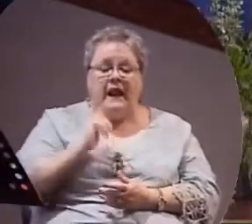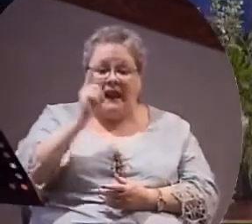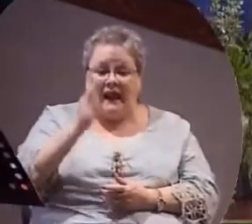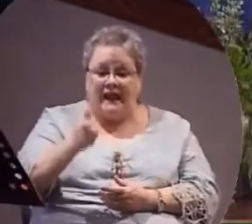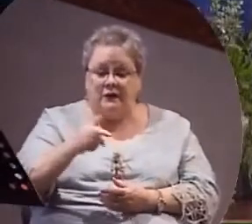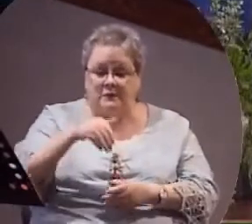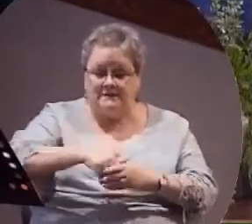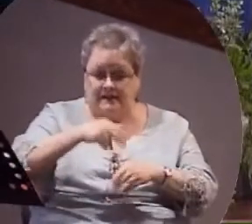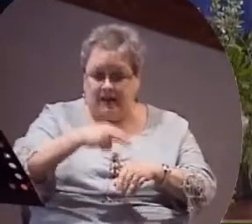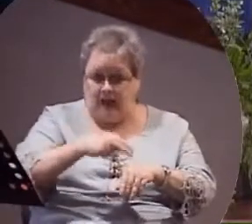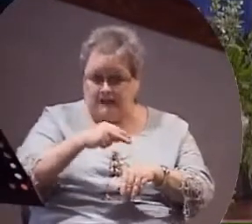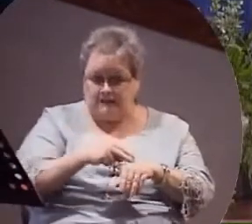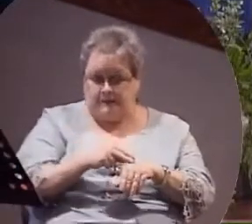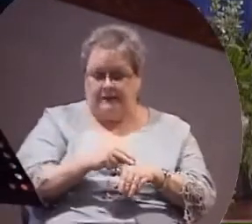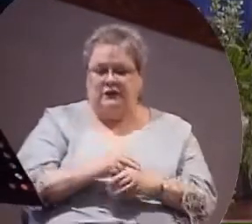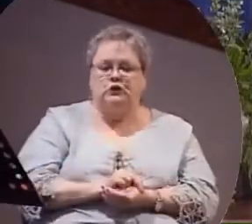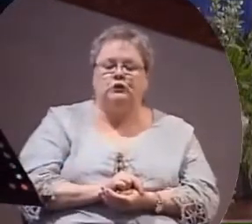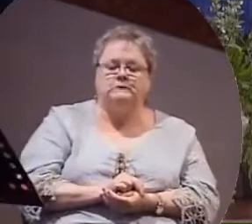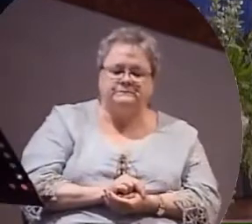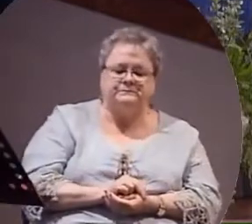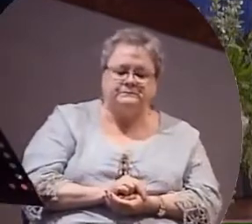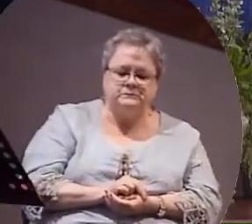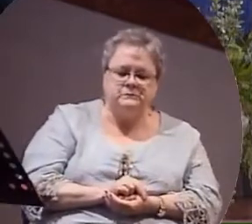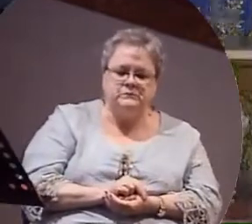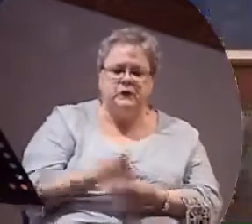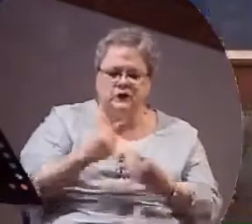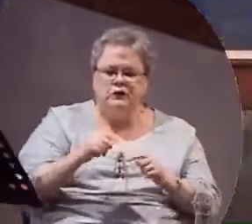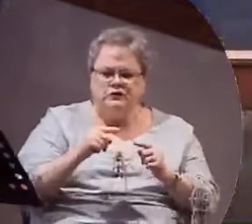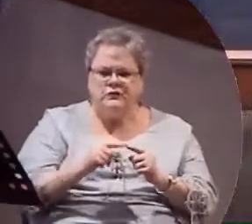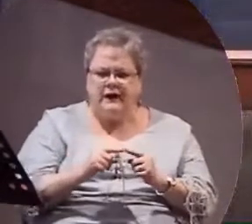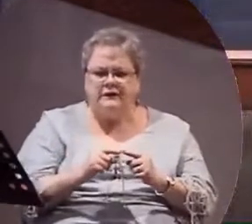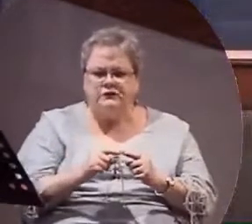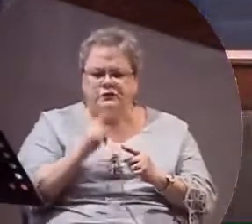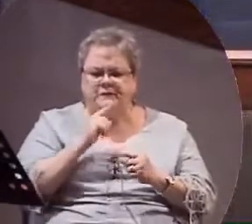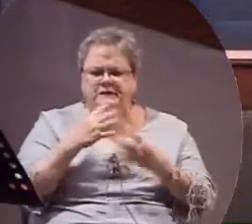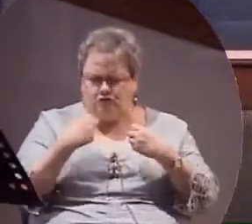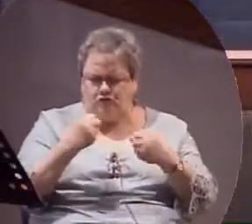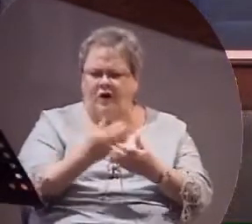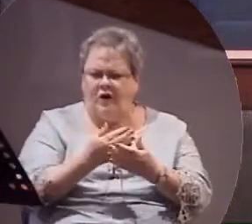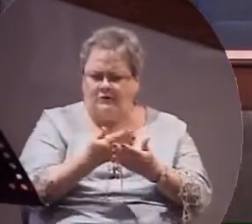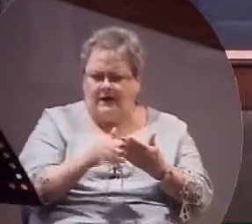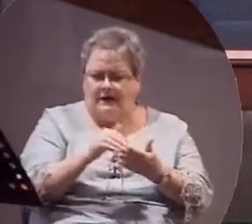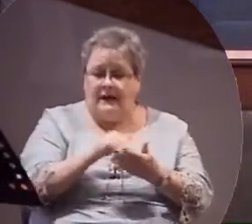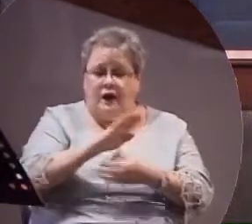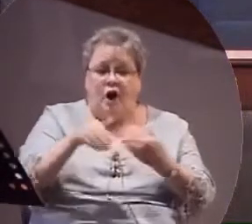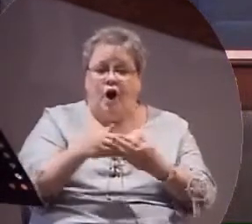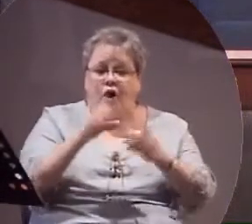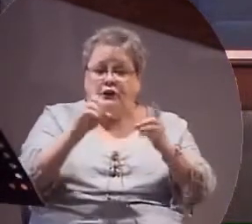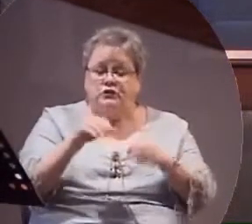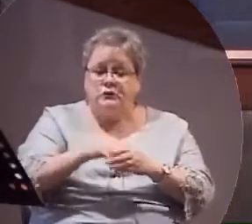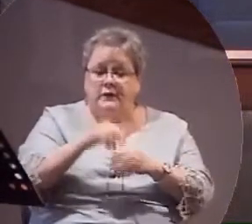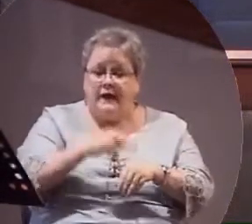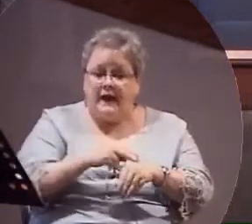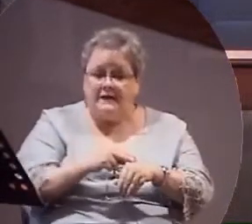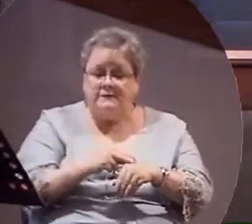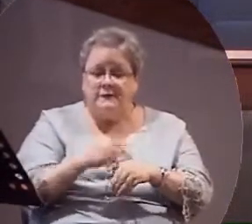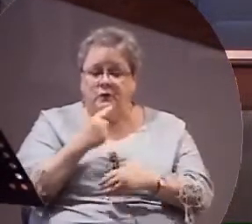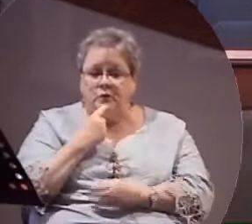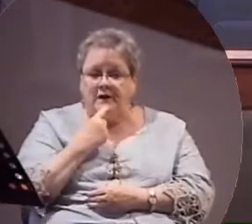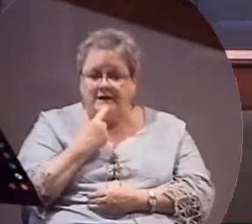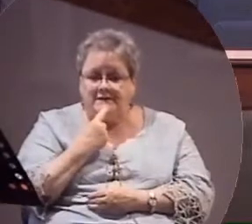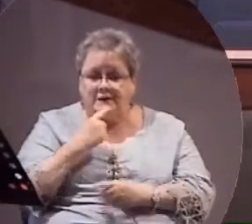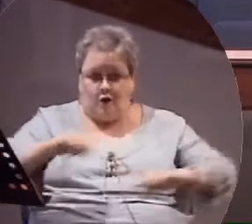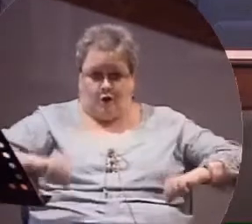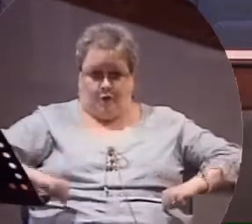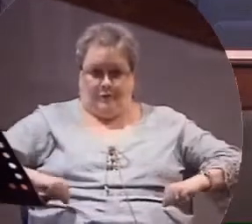He was in the hospital, giving him fluids and all that stuff, trying to get him built back up. And all he could do laying in the hospital bed was brag